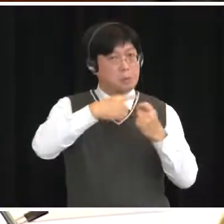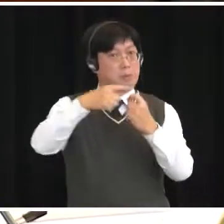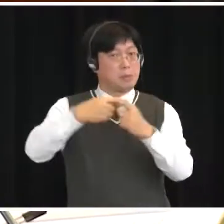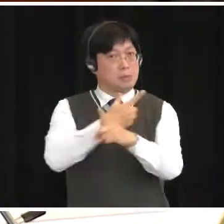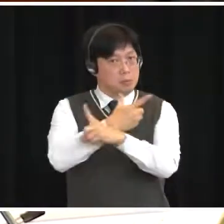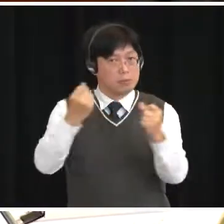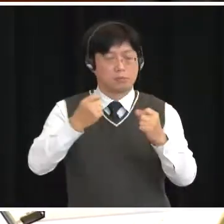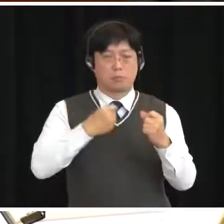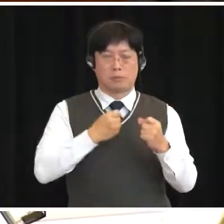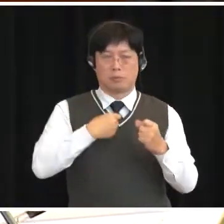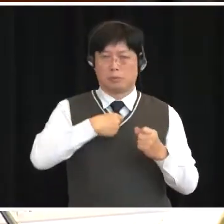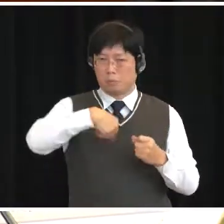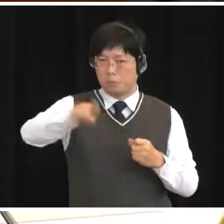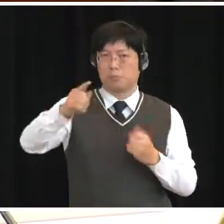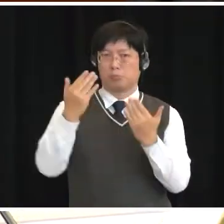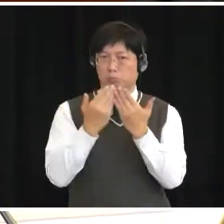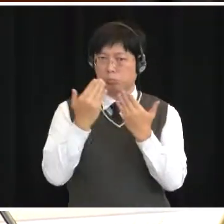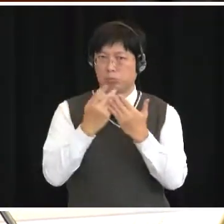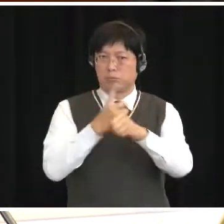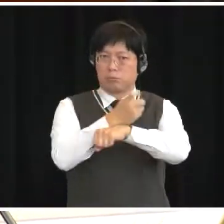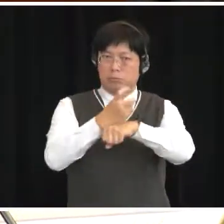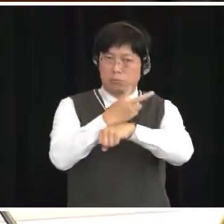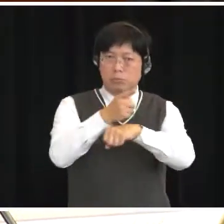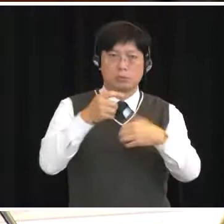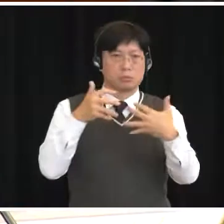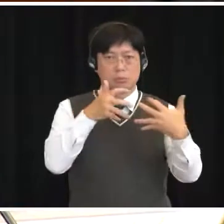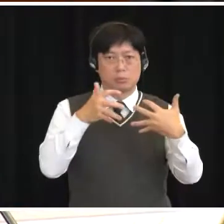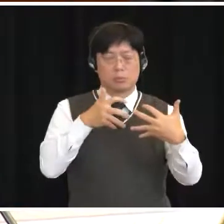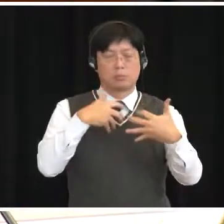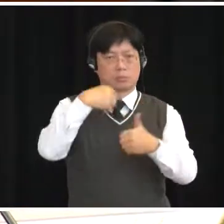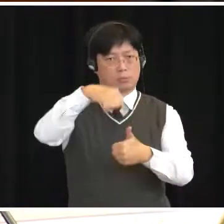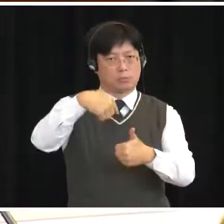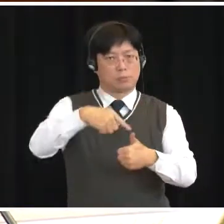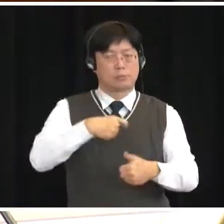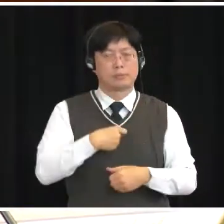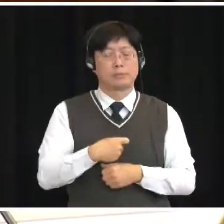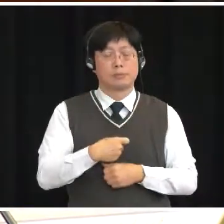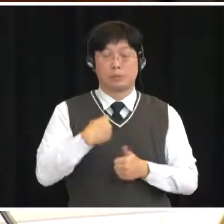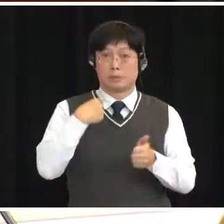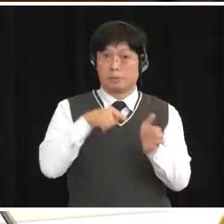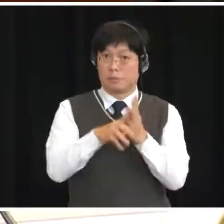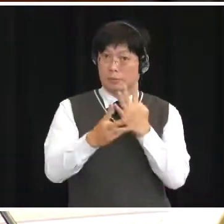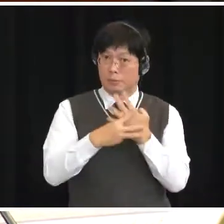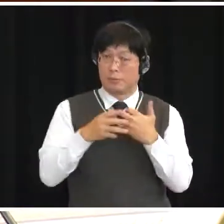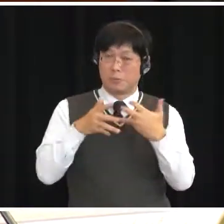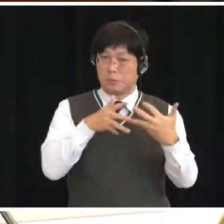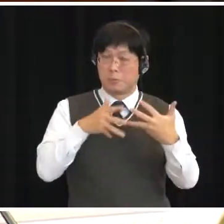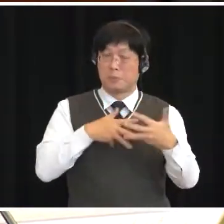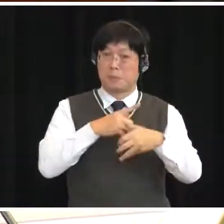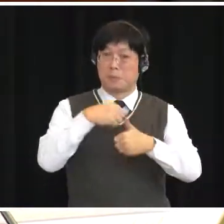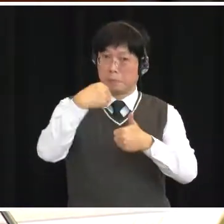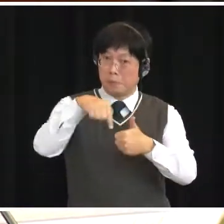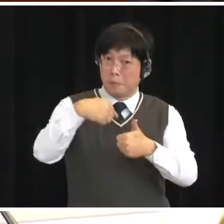judge has to go over more than 12 hours of training on